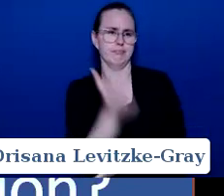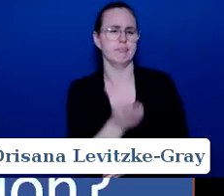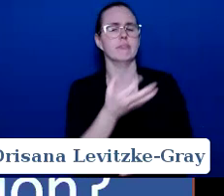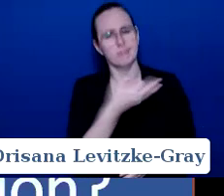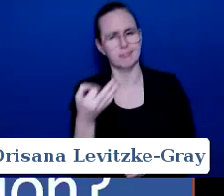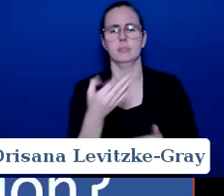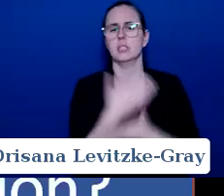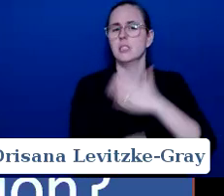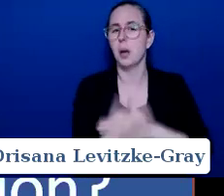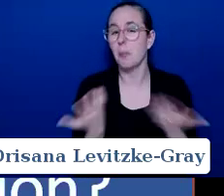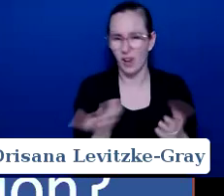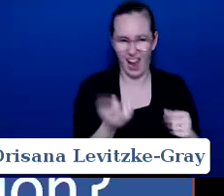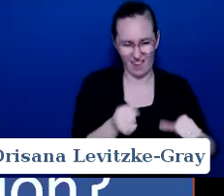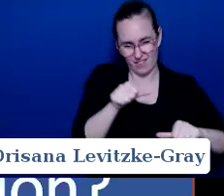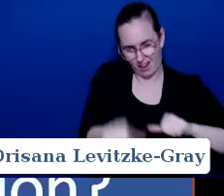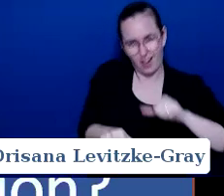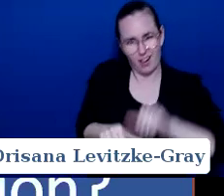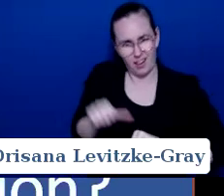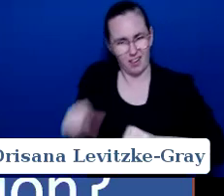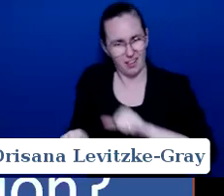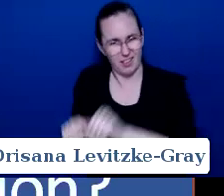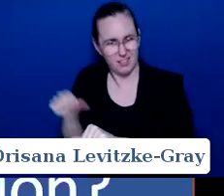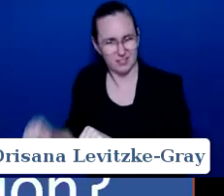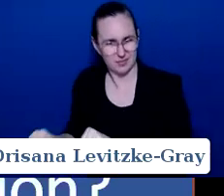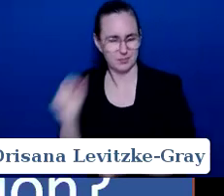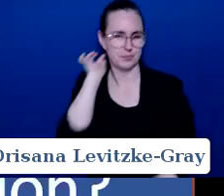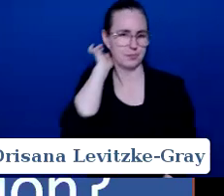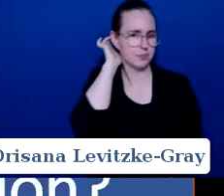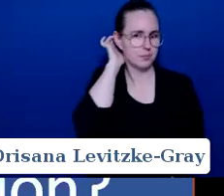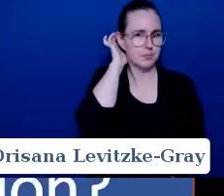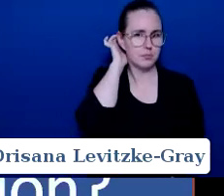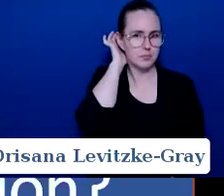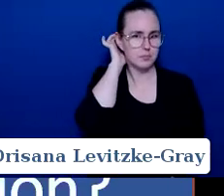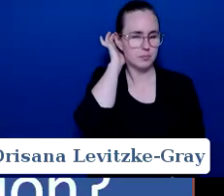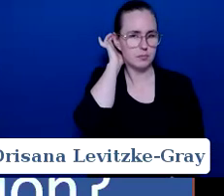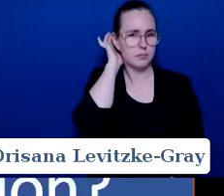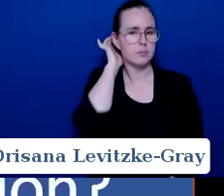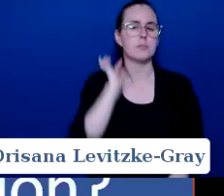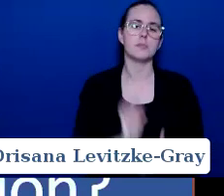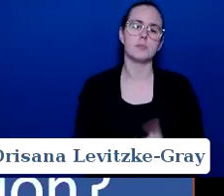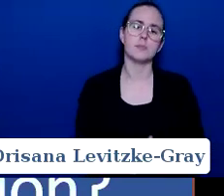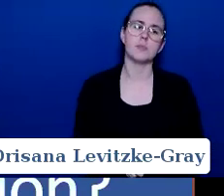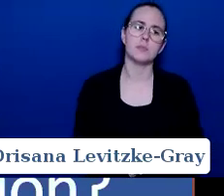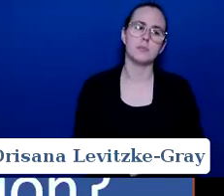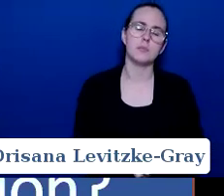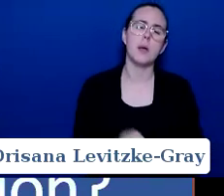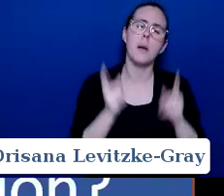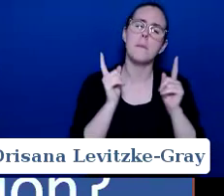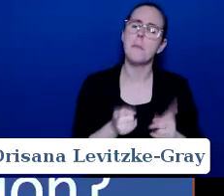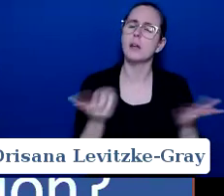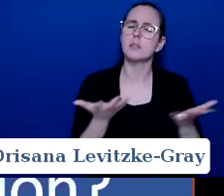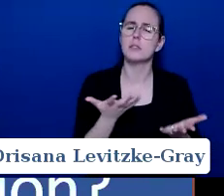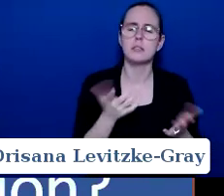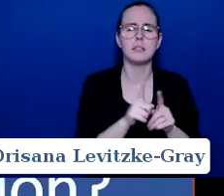I just project on the screen the case of Nepal, which use a classification based on the level of support required. I won't go